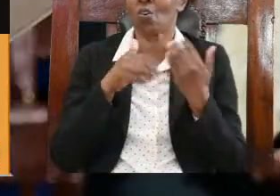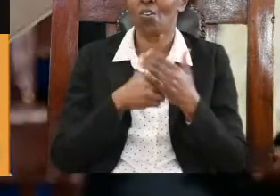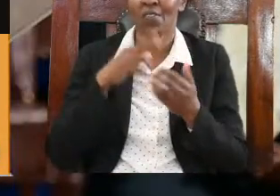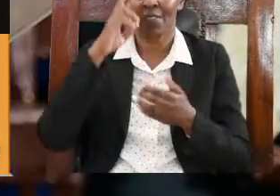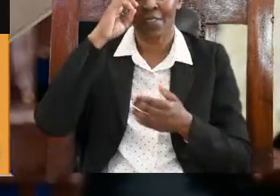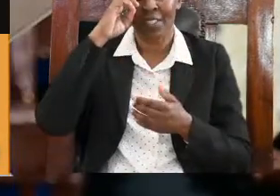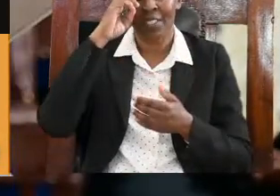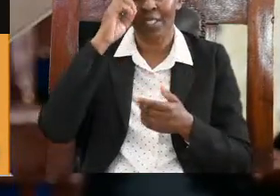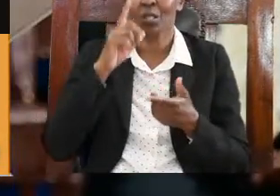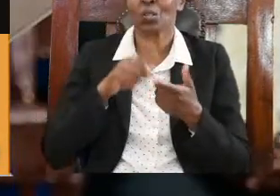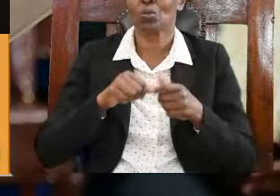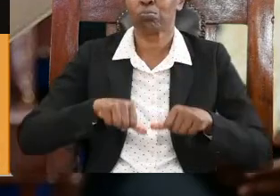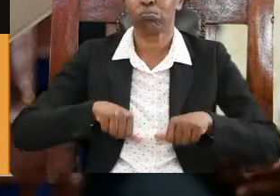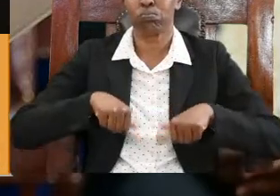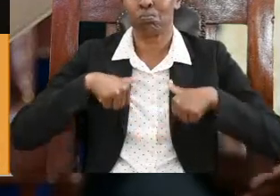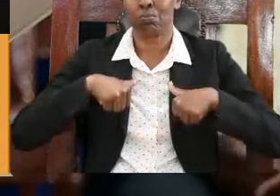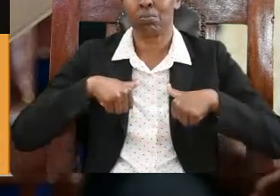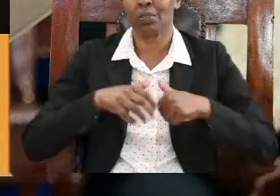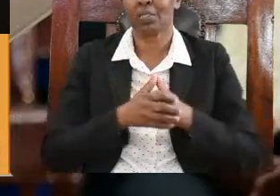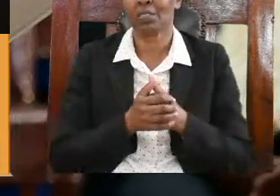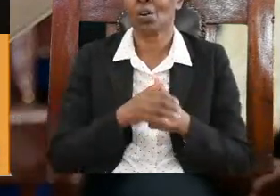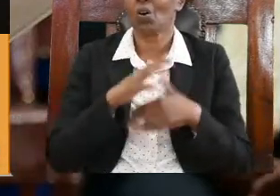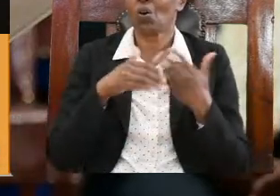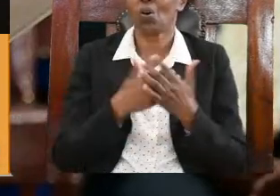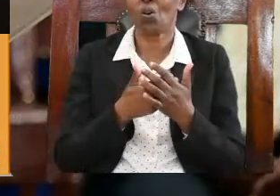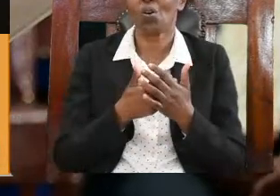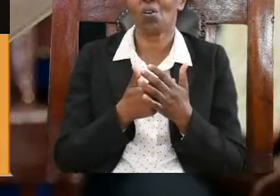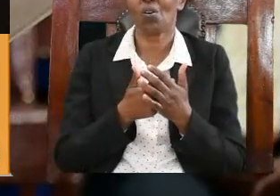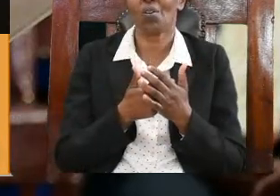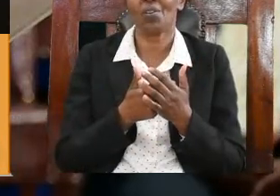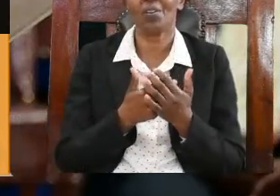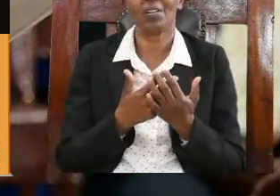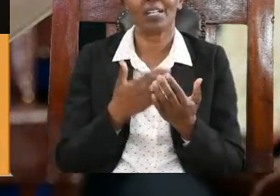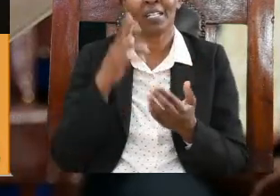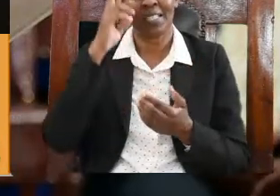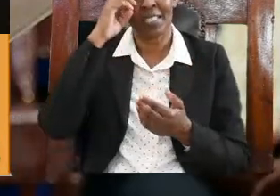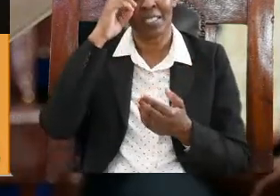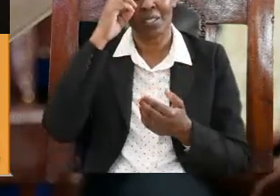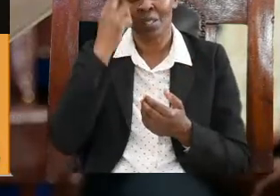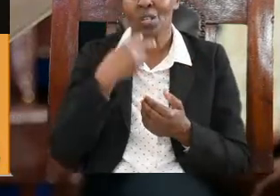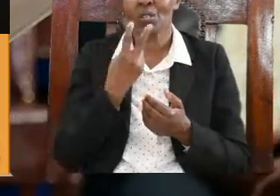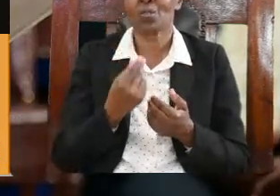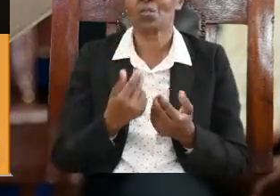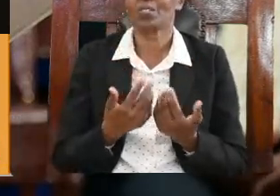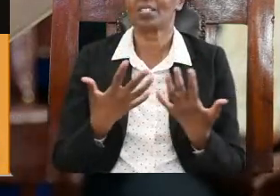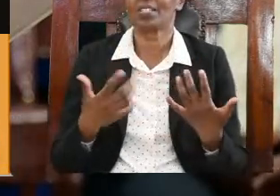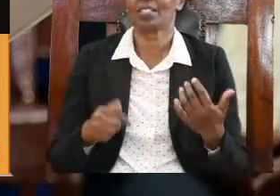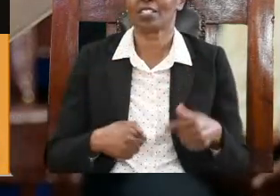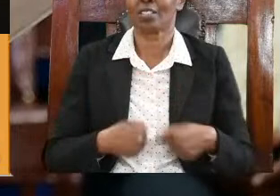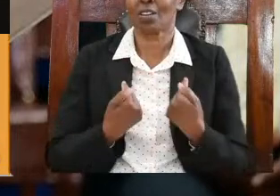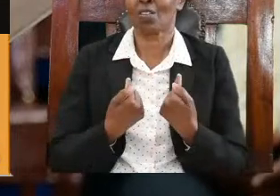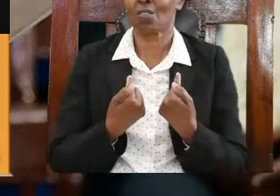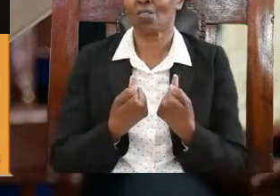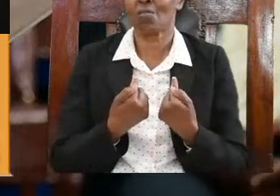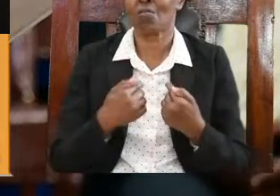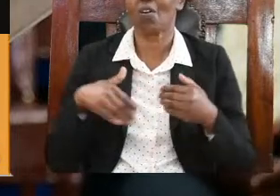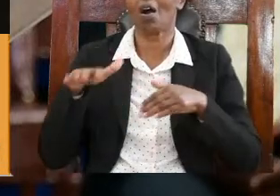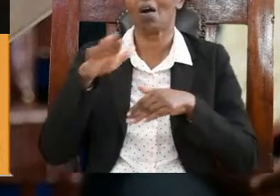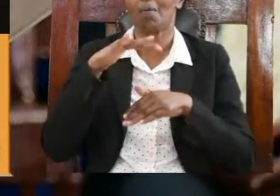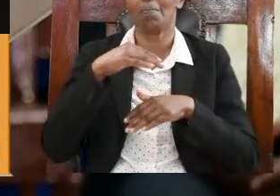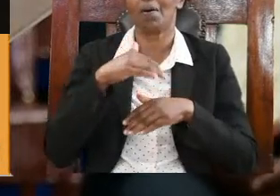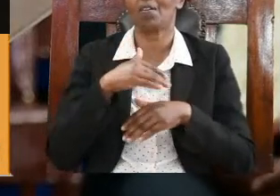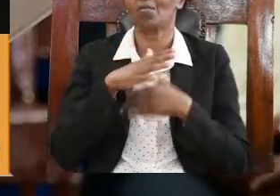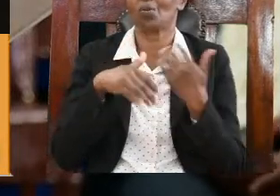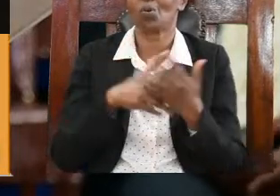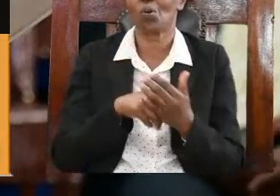boast. He has all the reason to see himself well elated above the rest. But he acknowledges